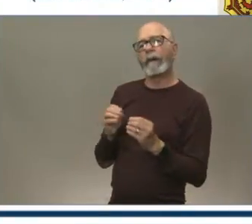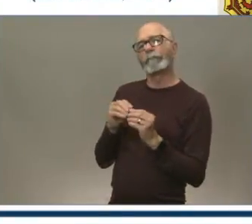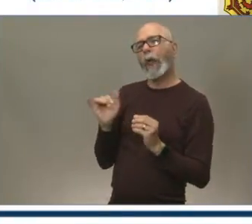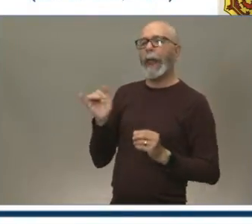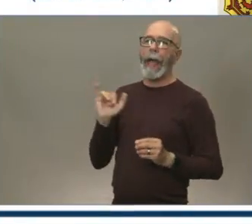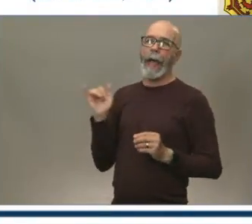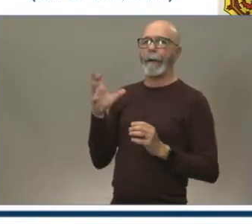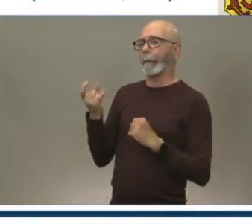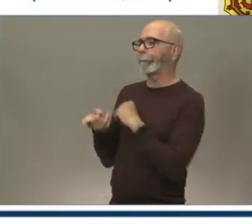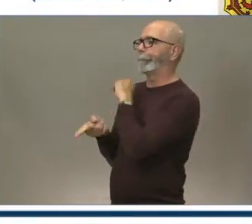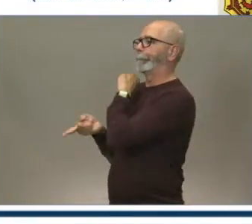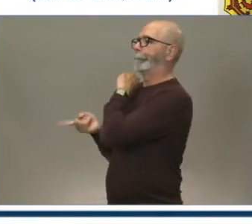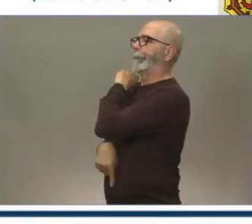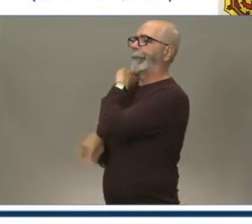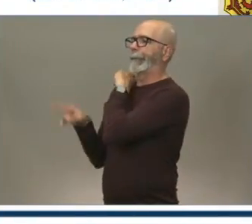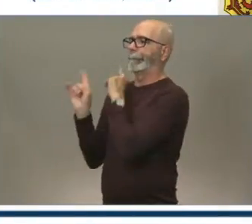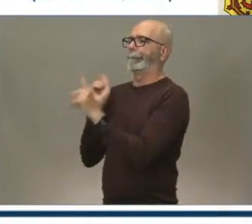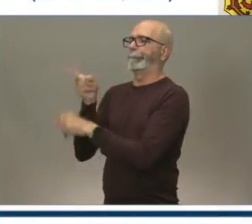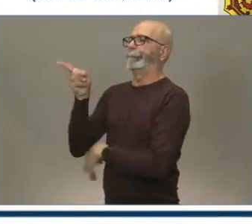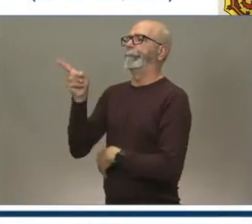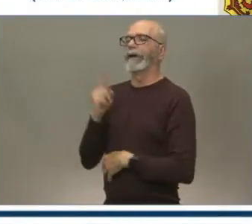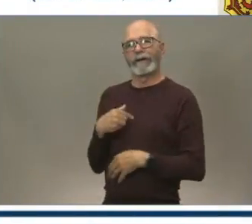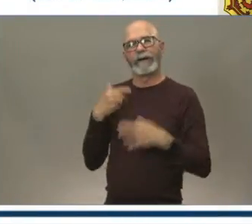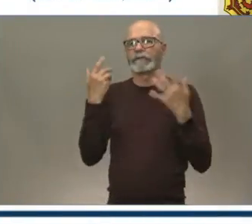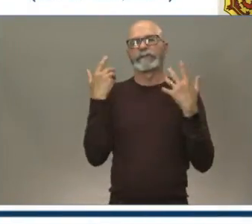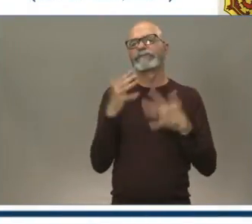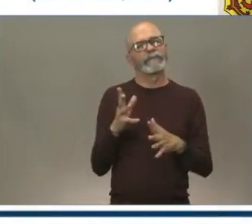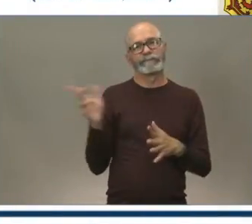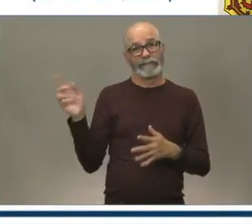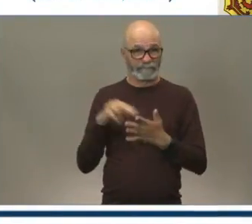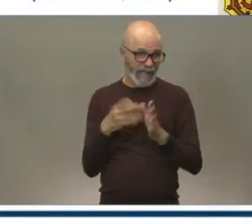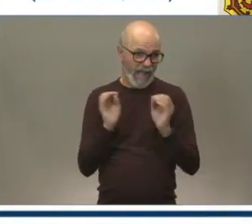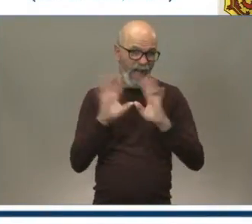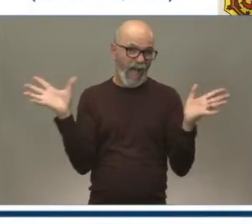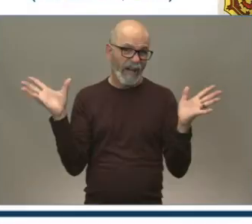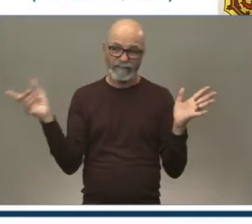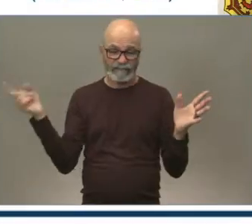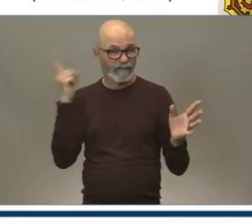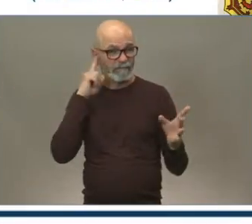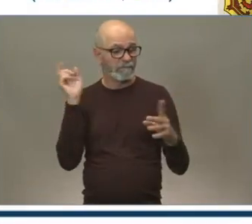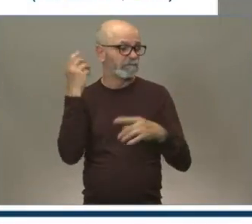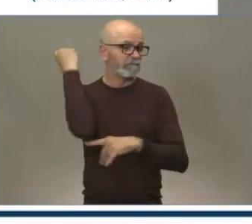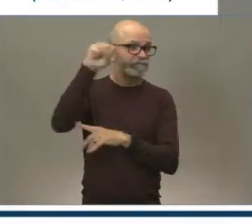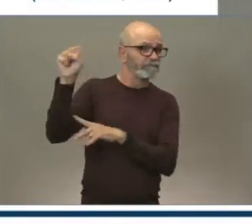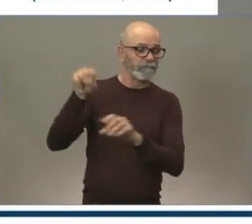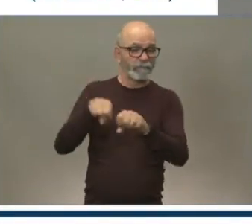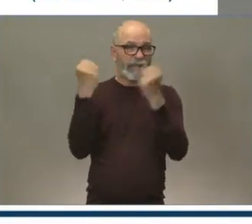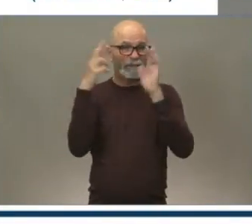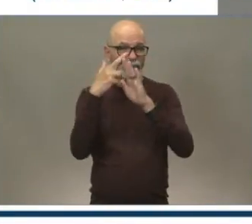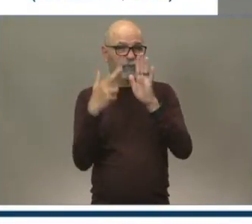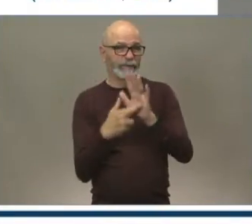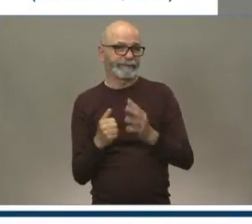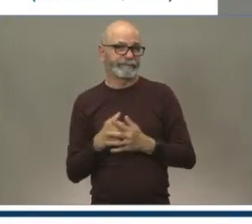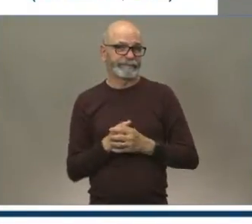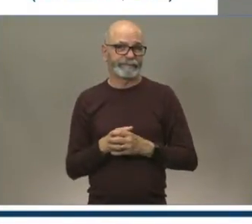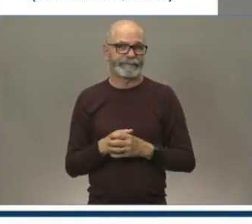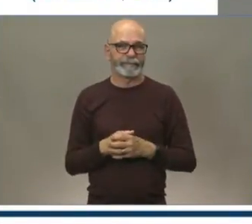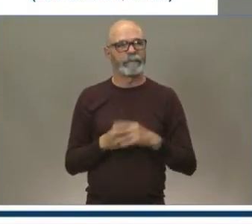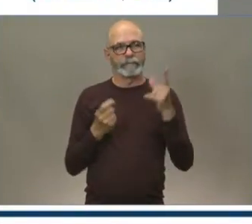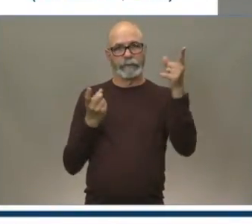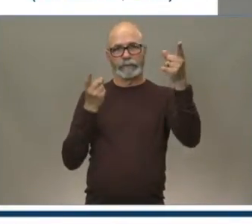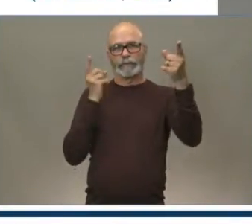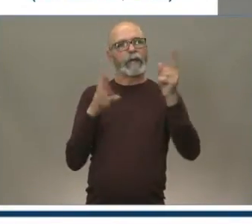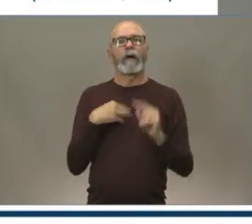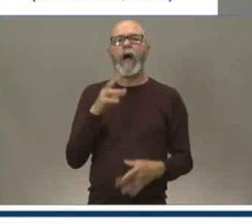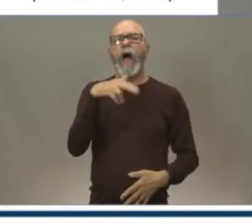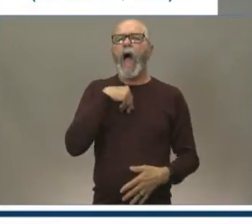they are breaking the policies. So what is your approach to that? Yeah, our end goal is not about trying to find people in enforcement, but if